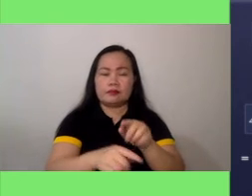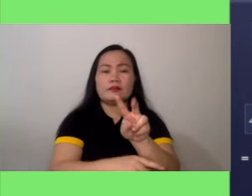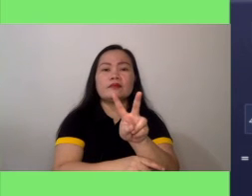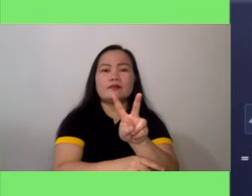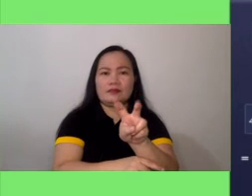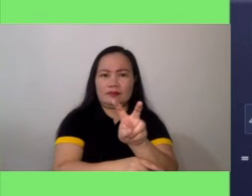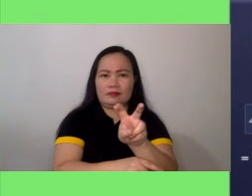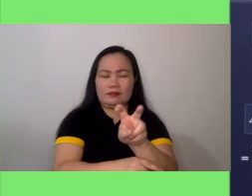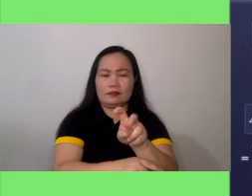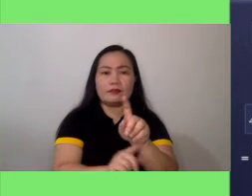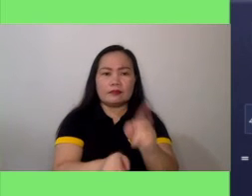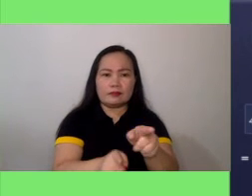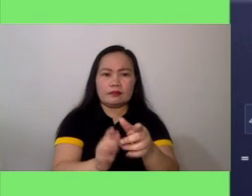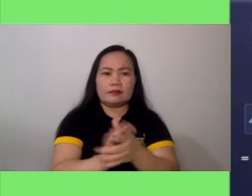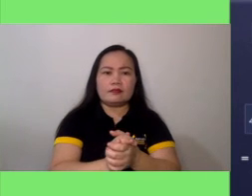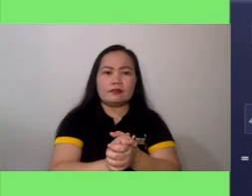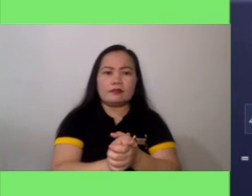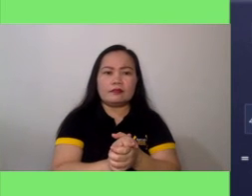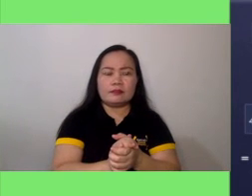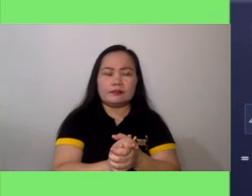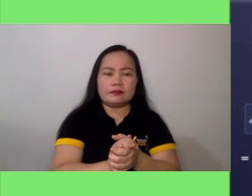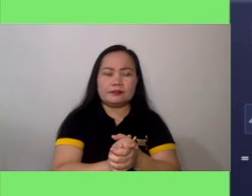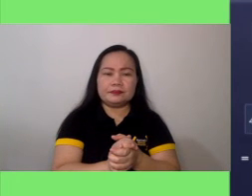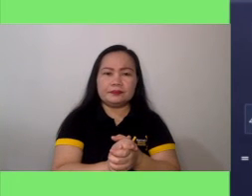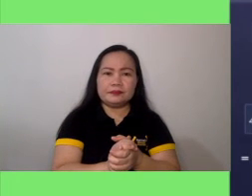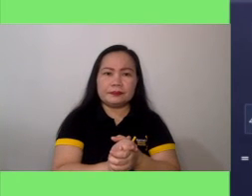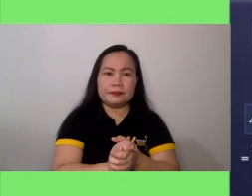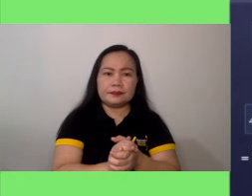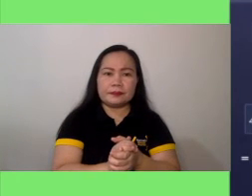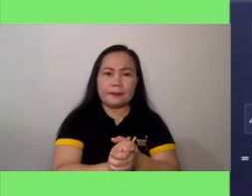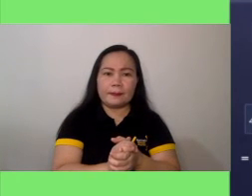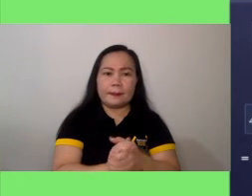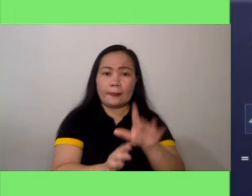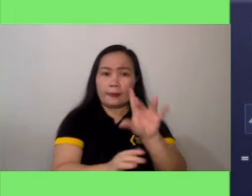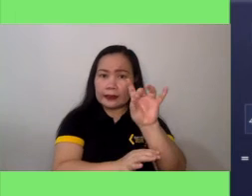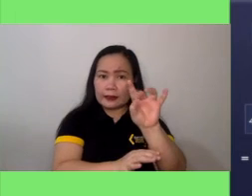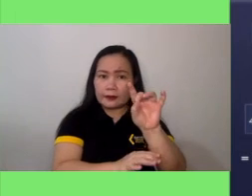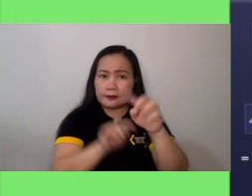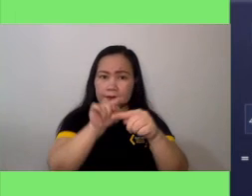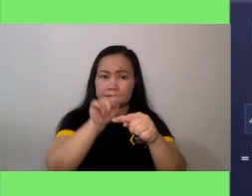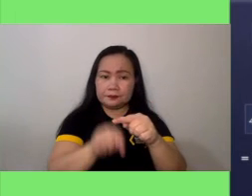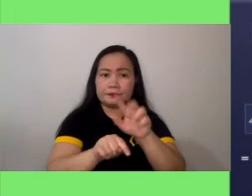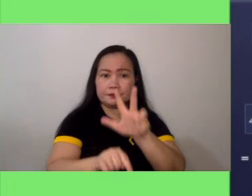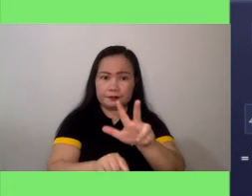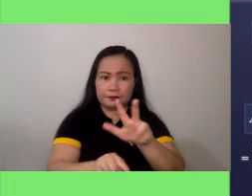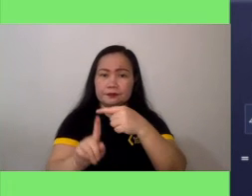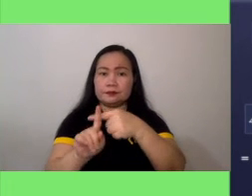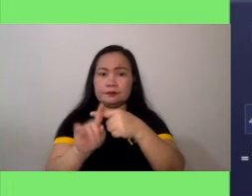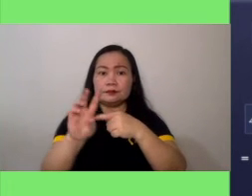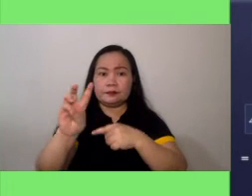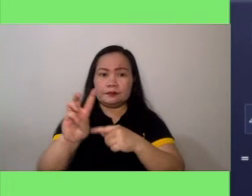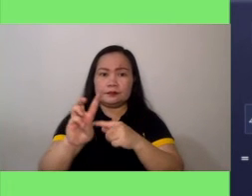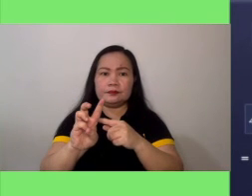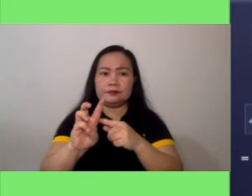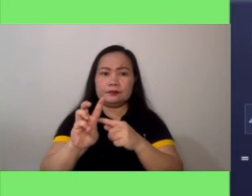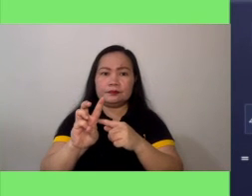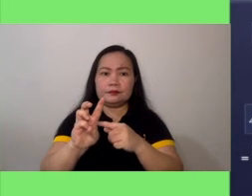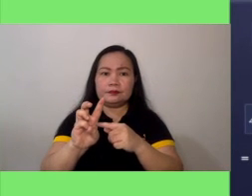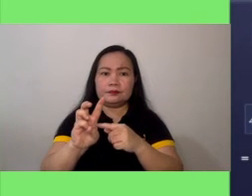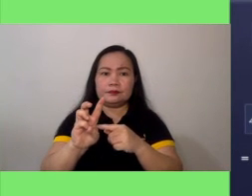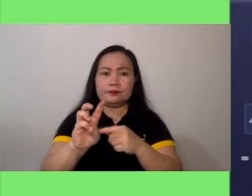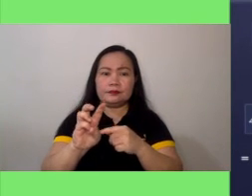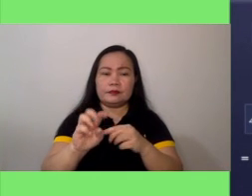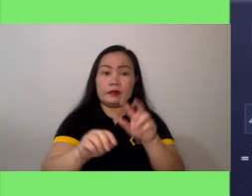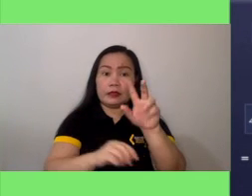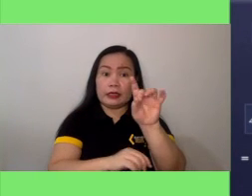9, 18, and then copy the denominator. Pwede naman diretso na. 9 divide 3, 3, so 3 times 2, 6. Ganun rin